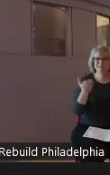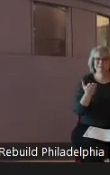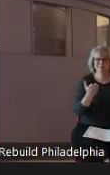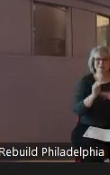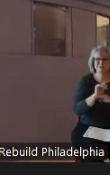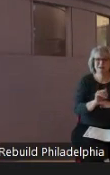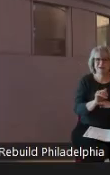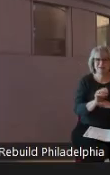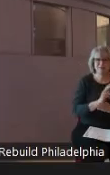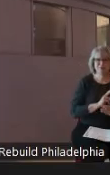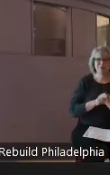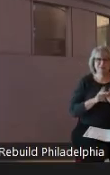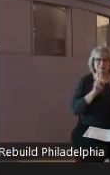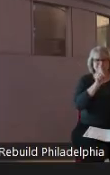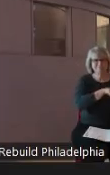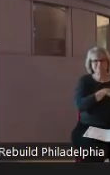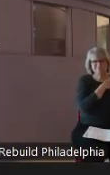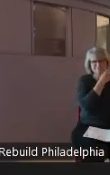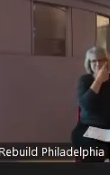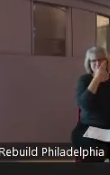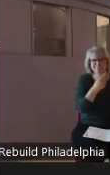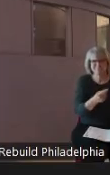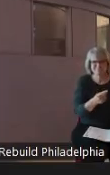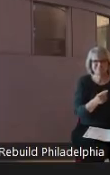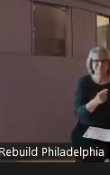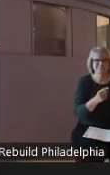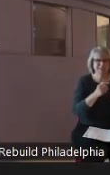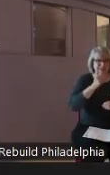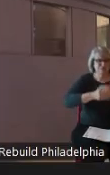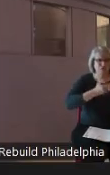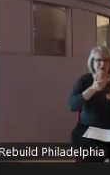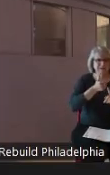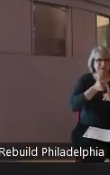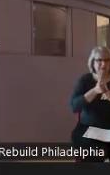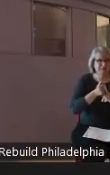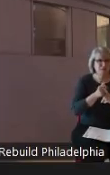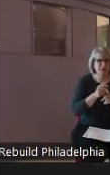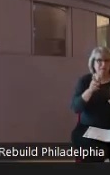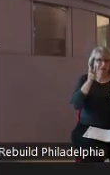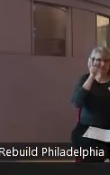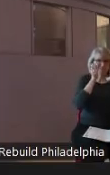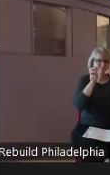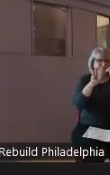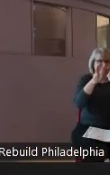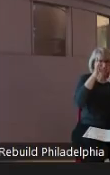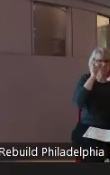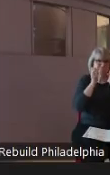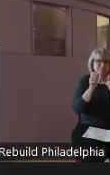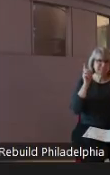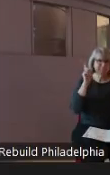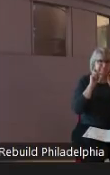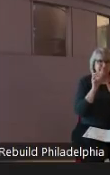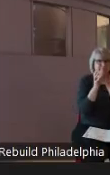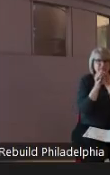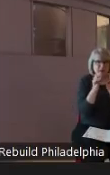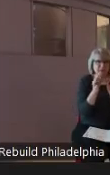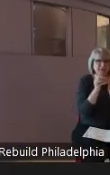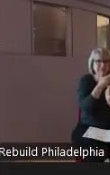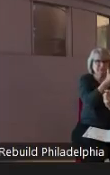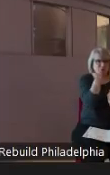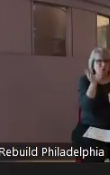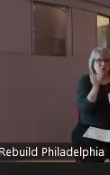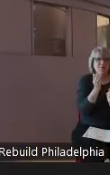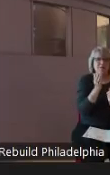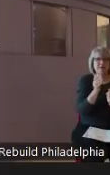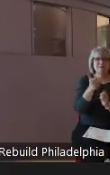for sticking with us through this journey. Throughout this process, we've been hearing hundreds of comments from you all and others. And I'm